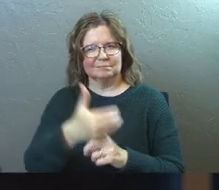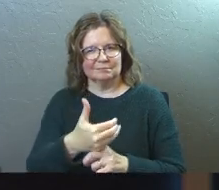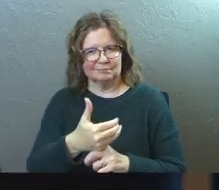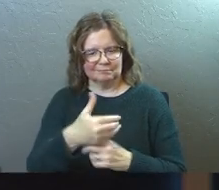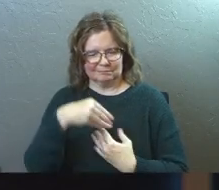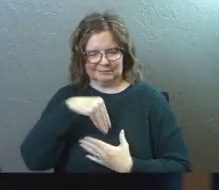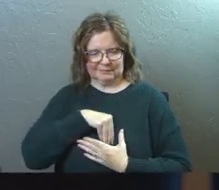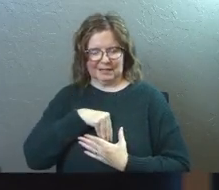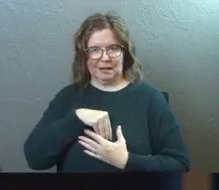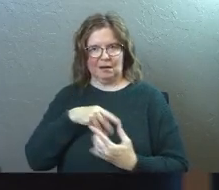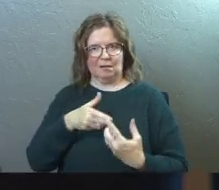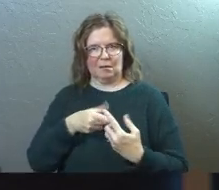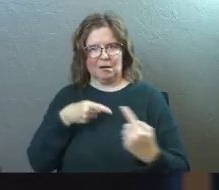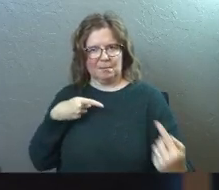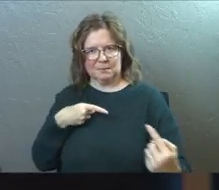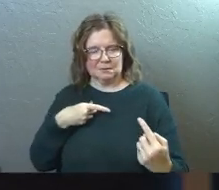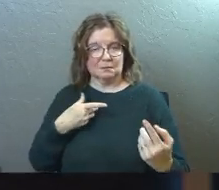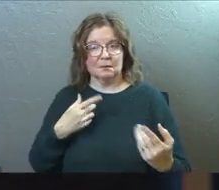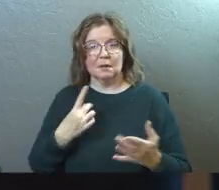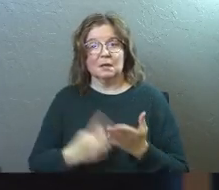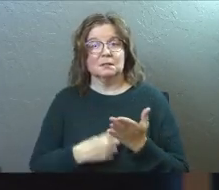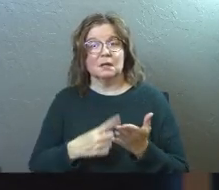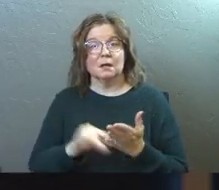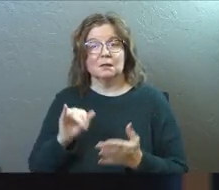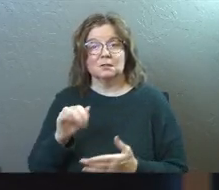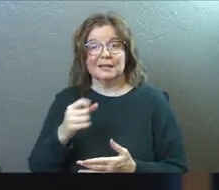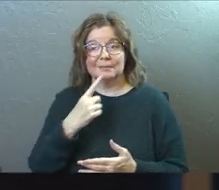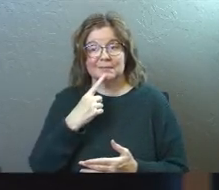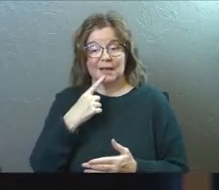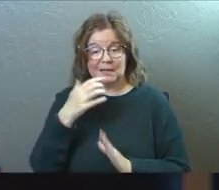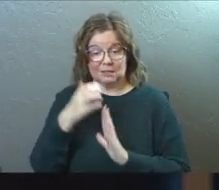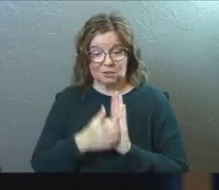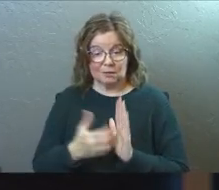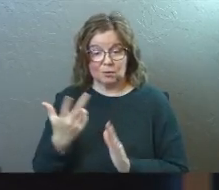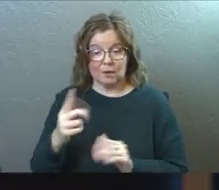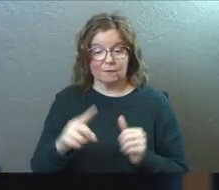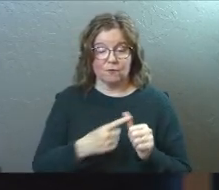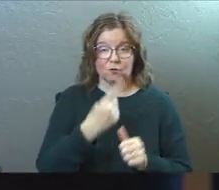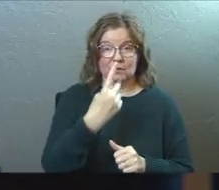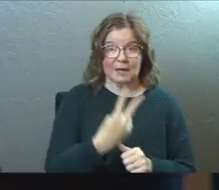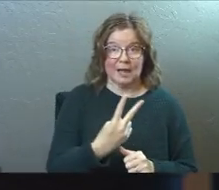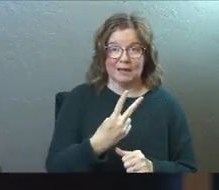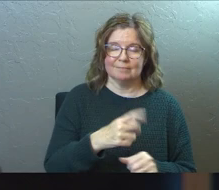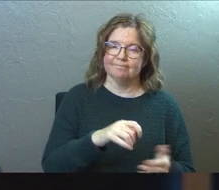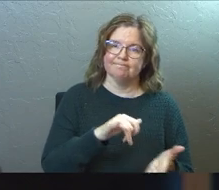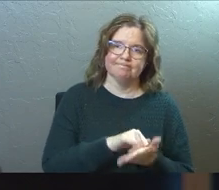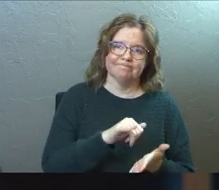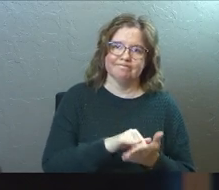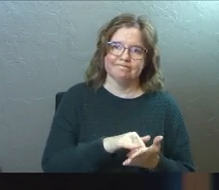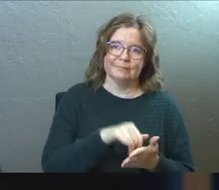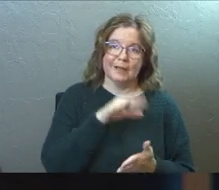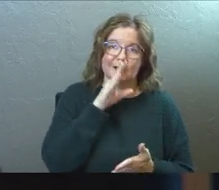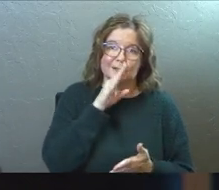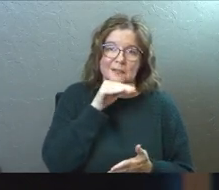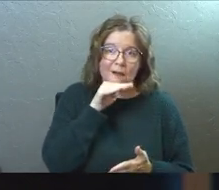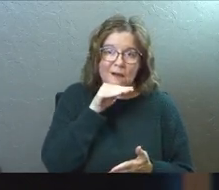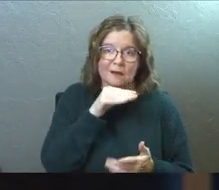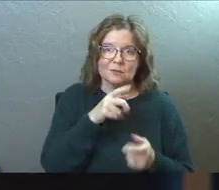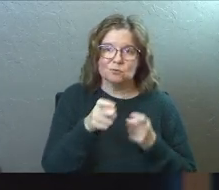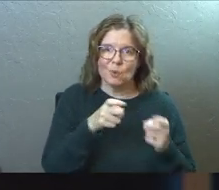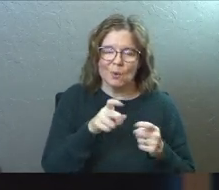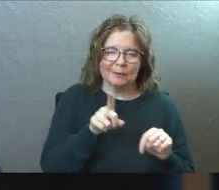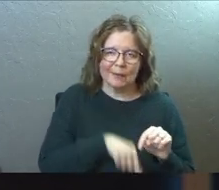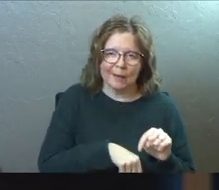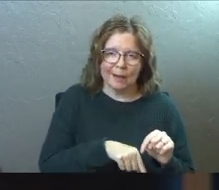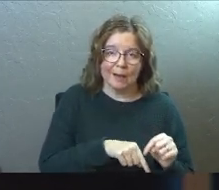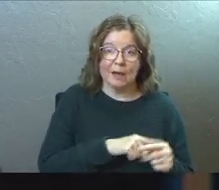And ultimately, what James is saying across all of chapter 3, in the first half, he says, it's impossible to tame your tongue.